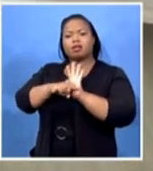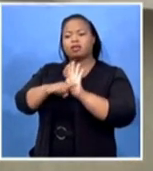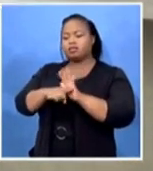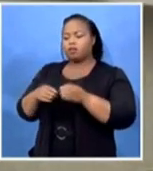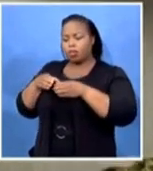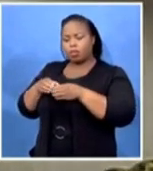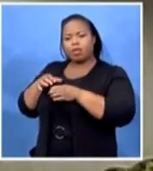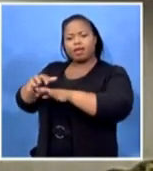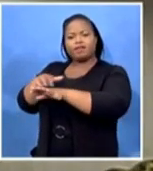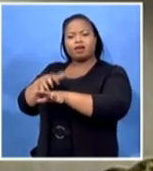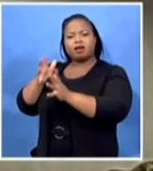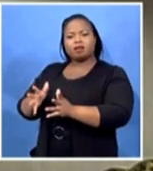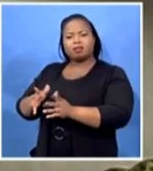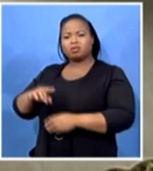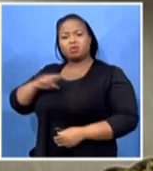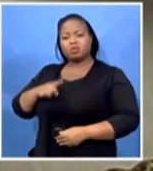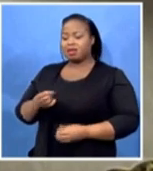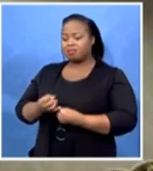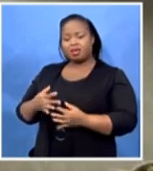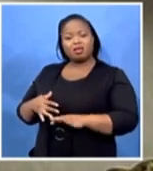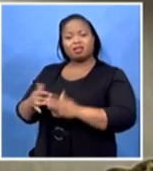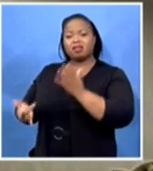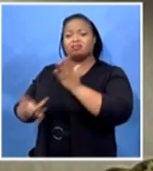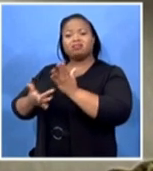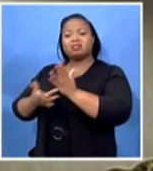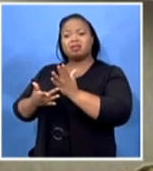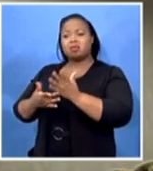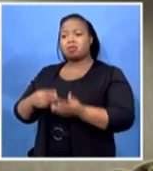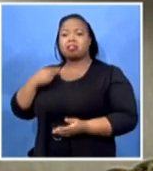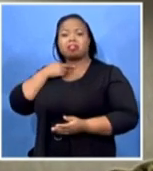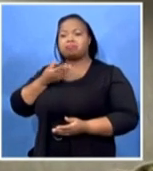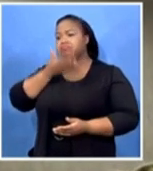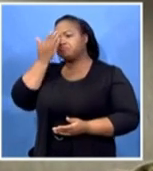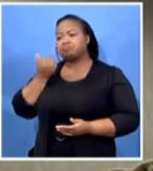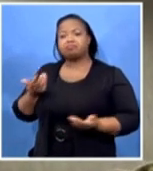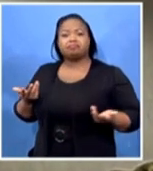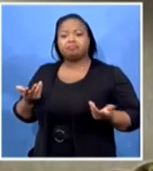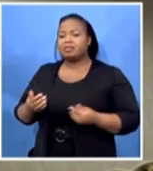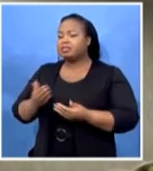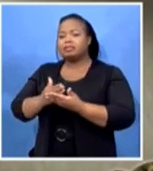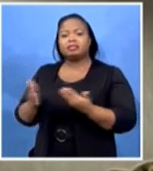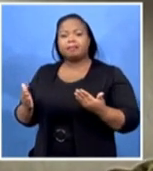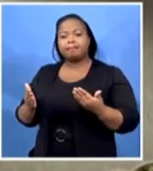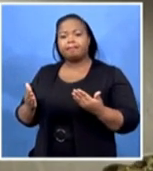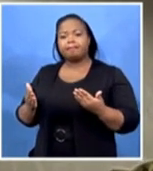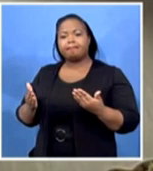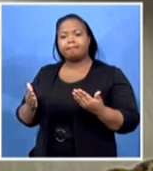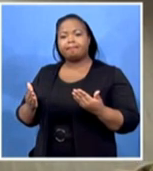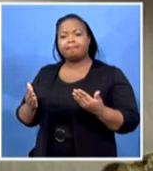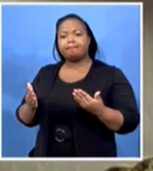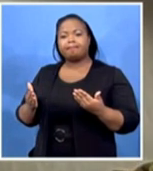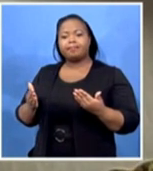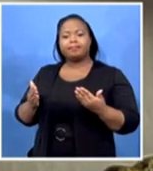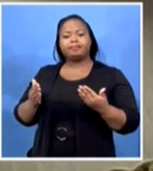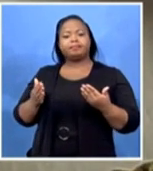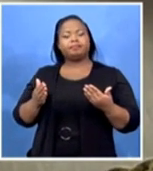technologically compliant. They are not at least part of the in the fourth